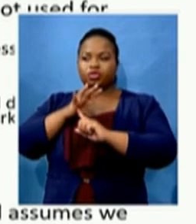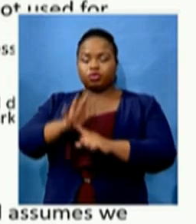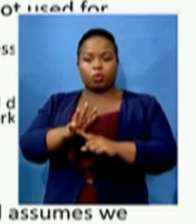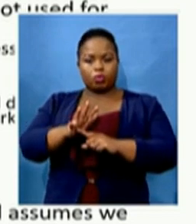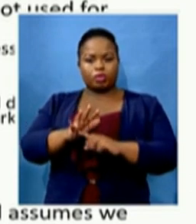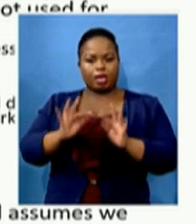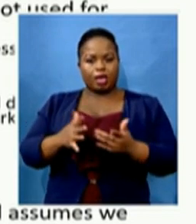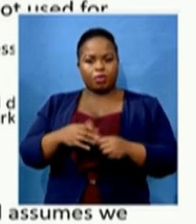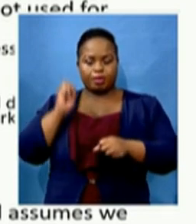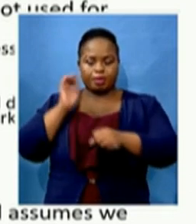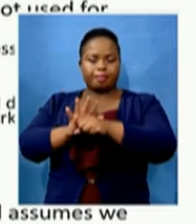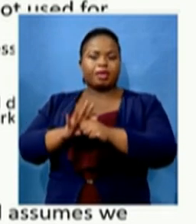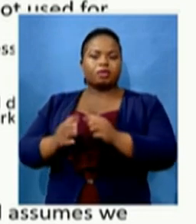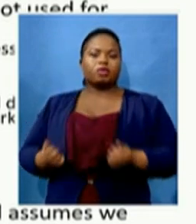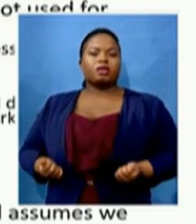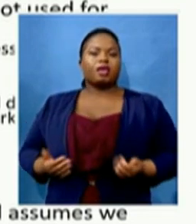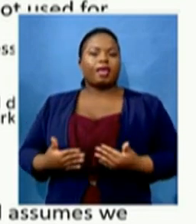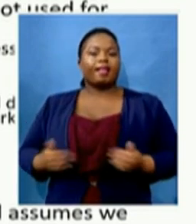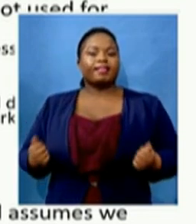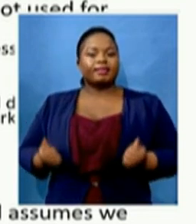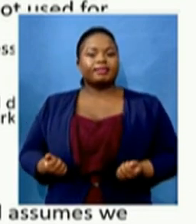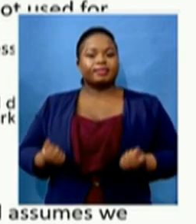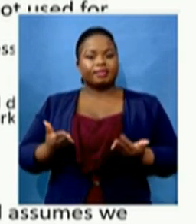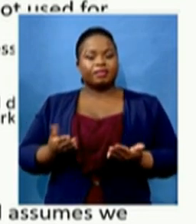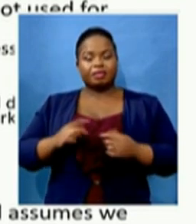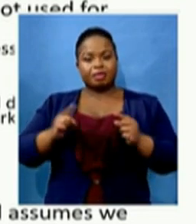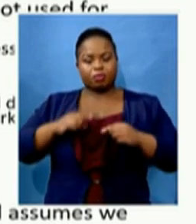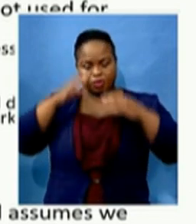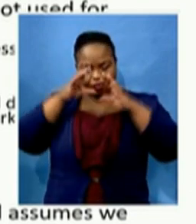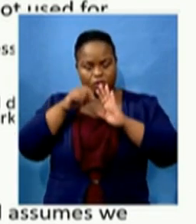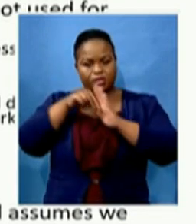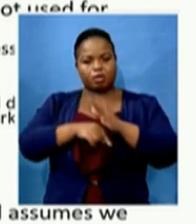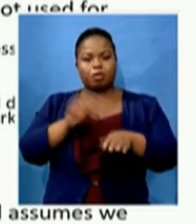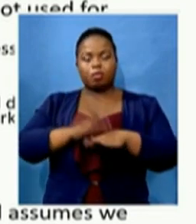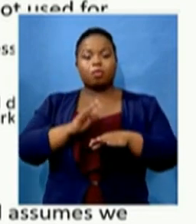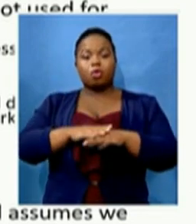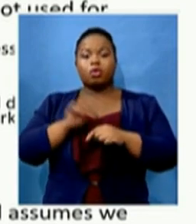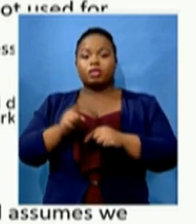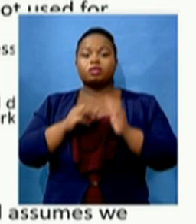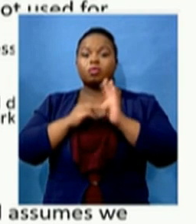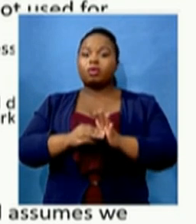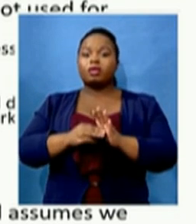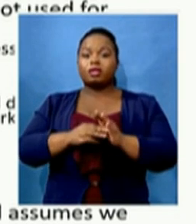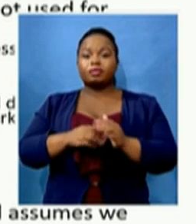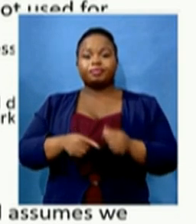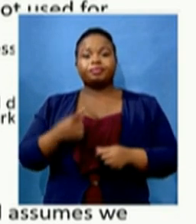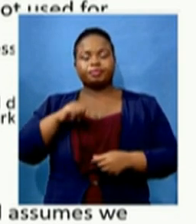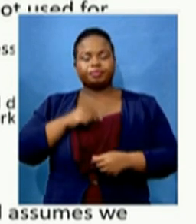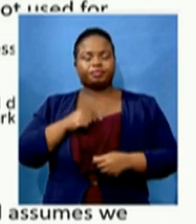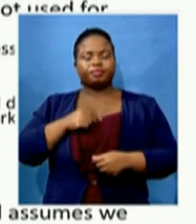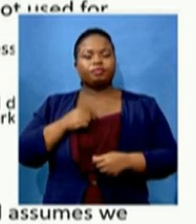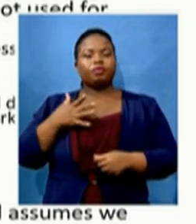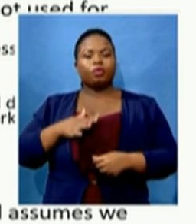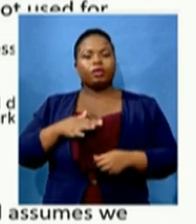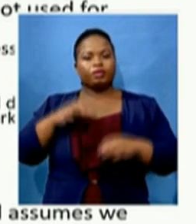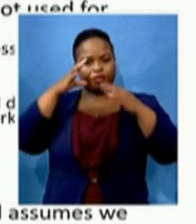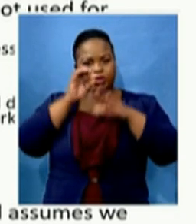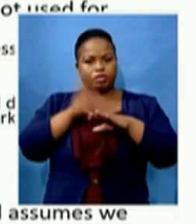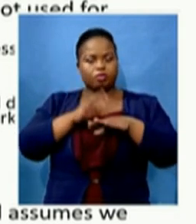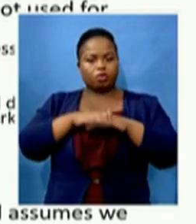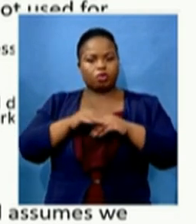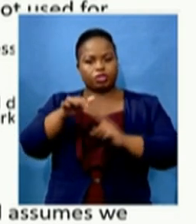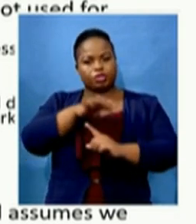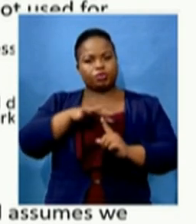primary emphasis of the model. The main focus of certainly the initial analysis was to look at prevention scenarios